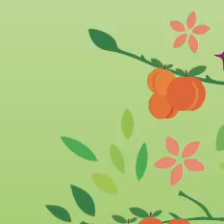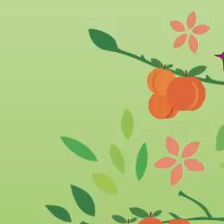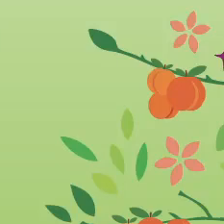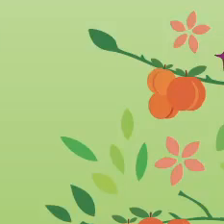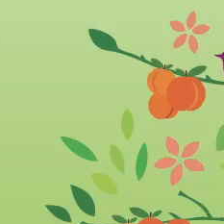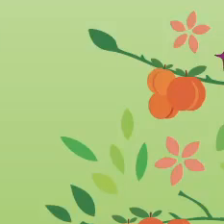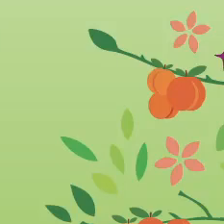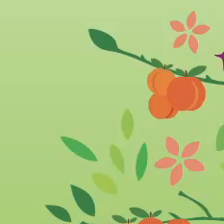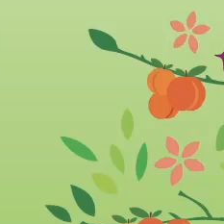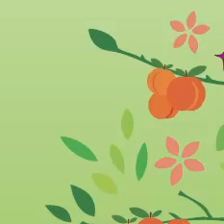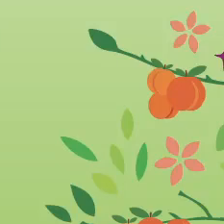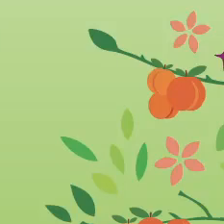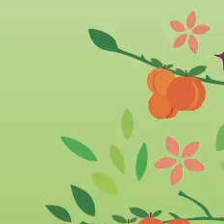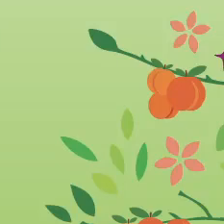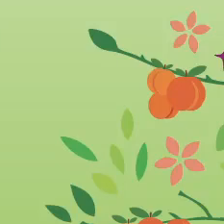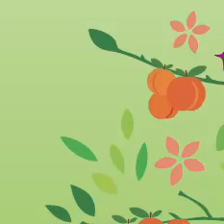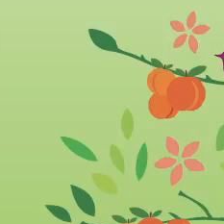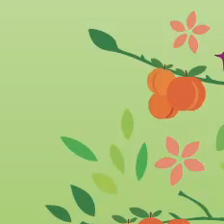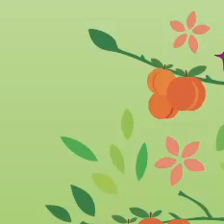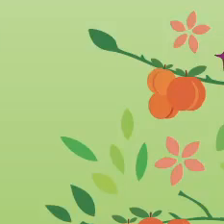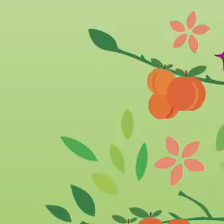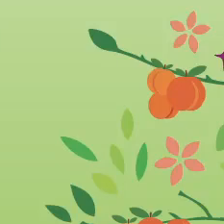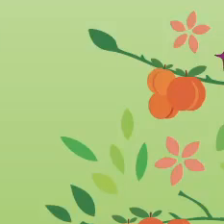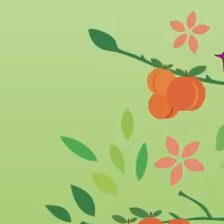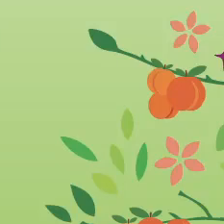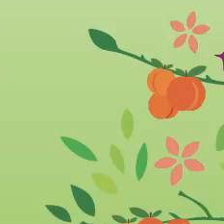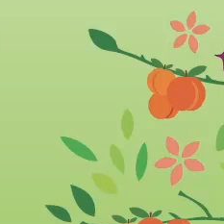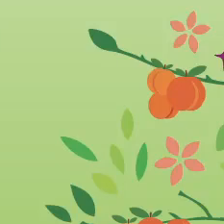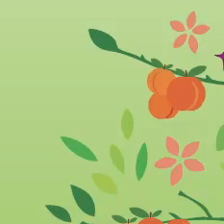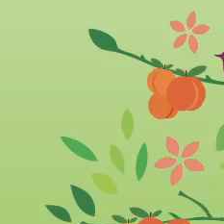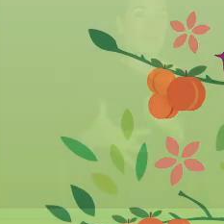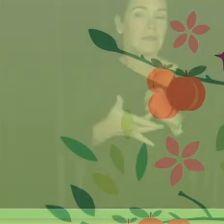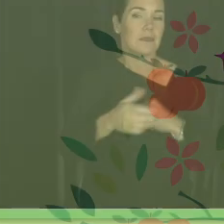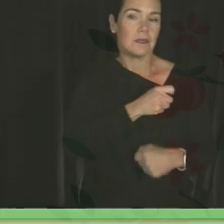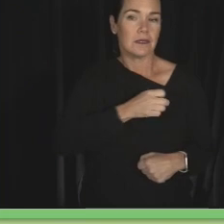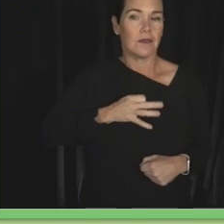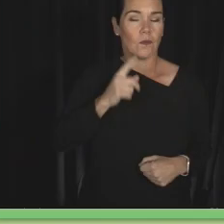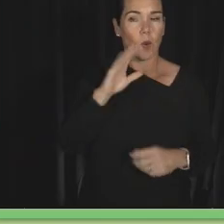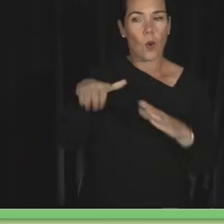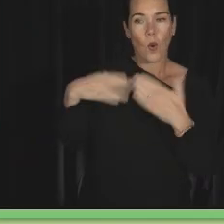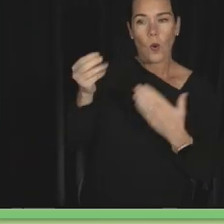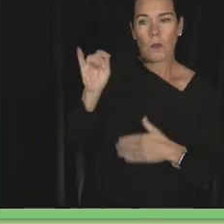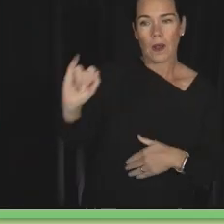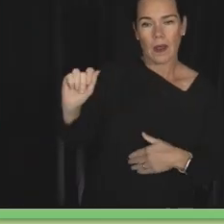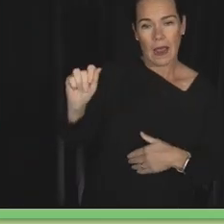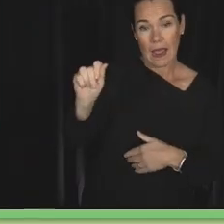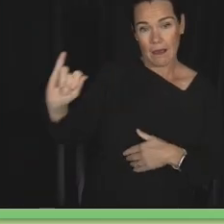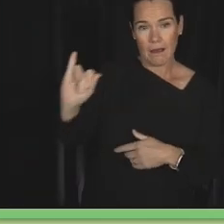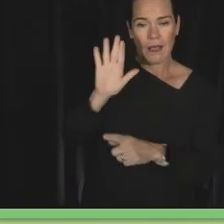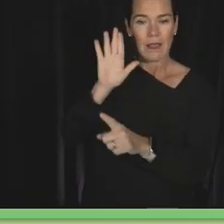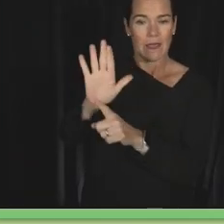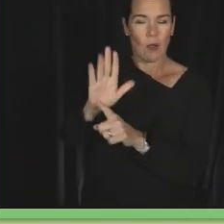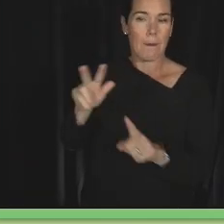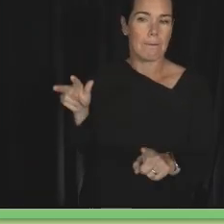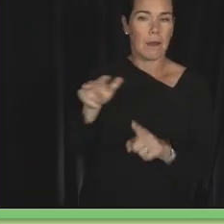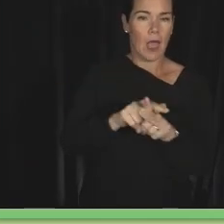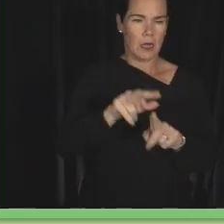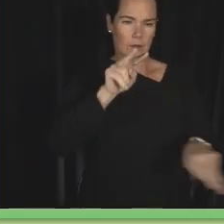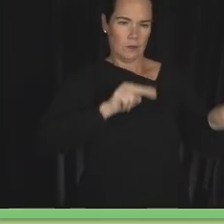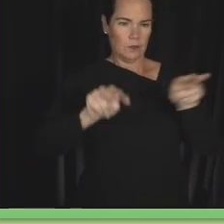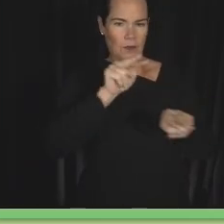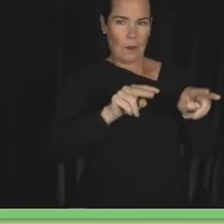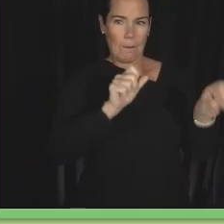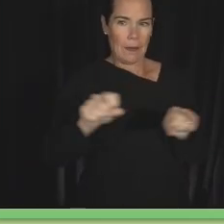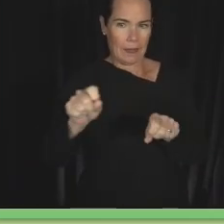Hi everyone, I'm Fabian, and I'm a member of technical staff at OpenAI on their Applied Observability team.